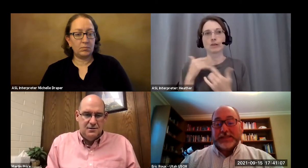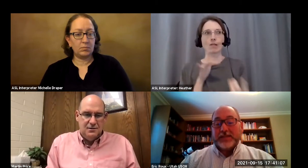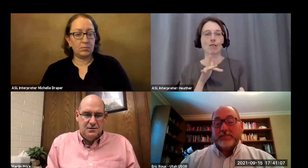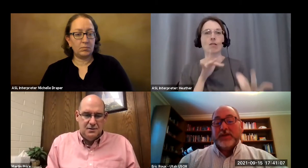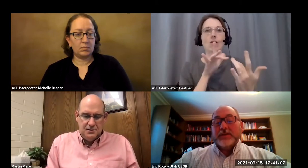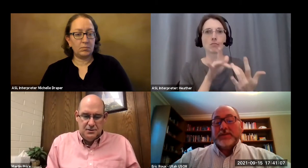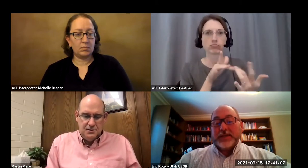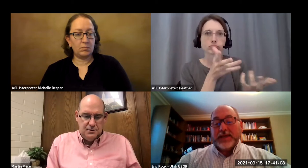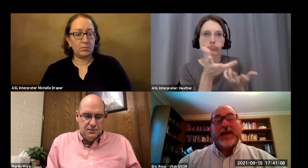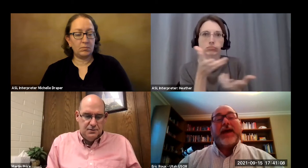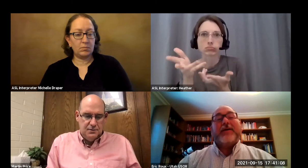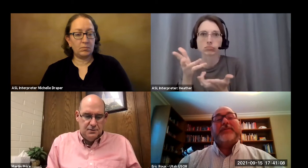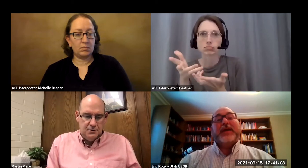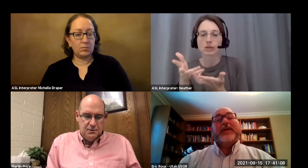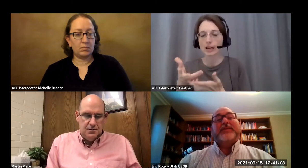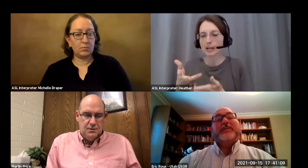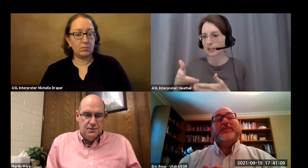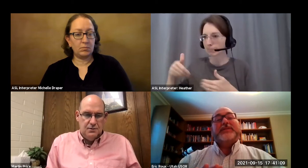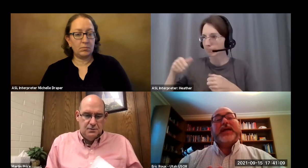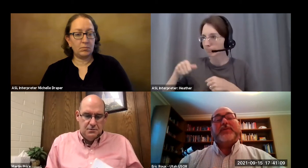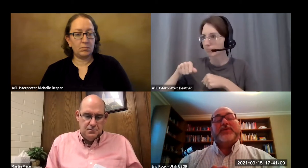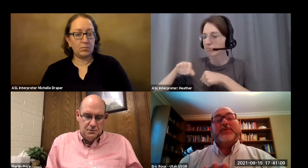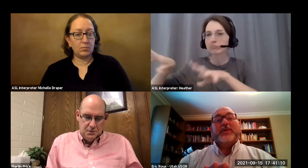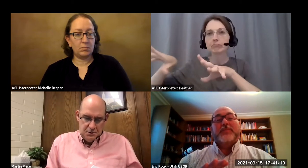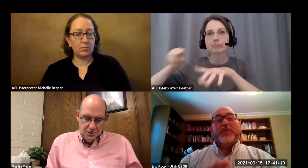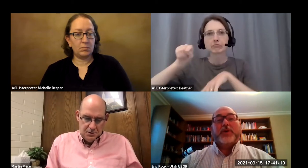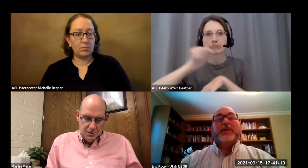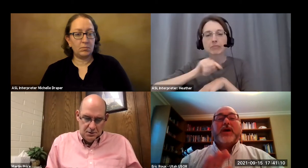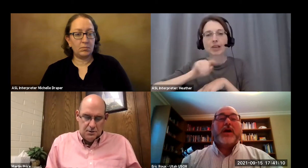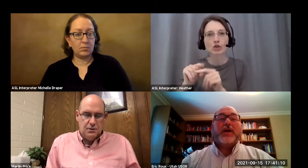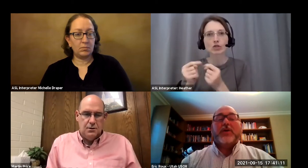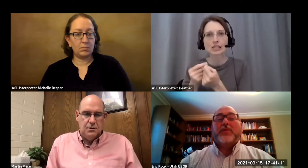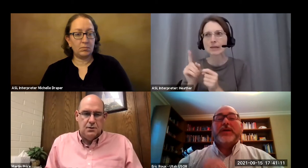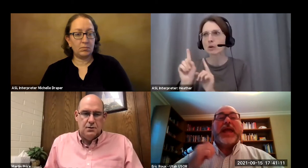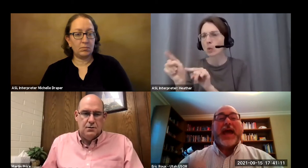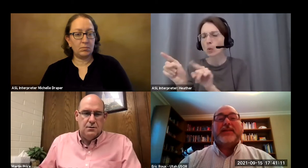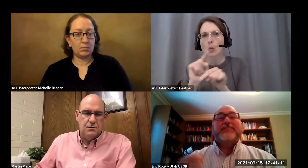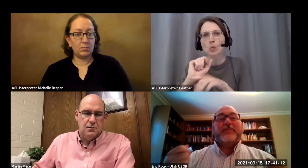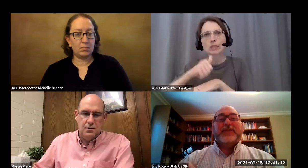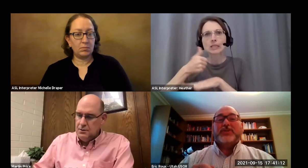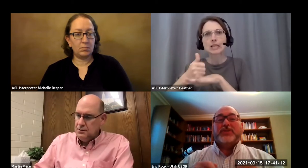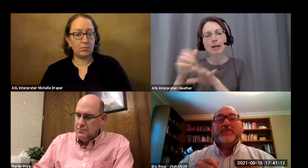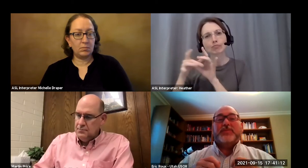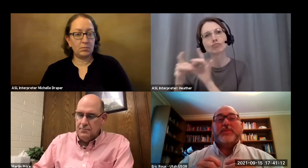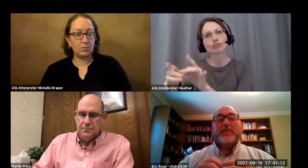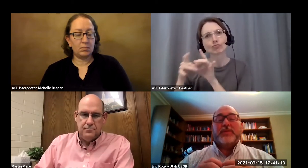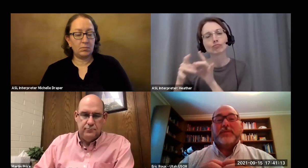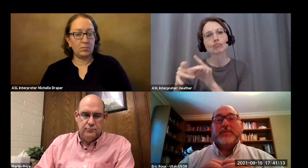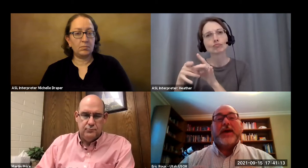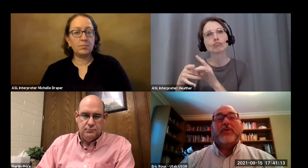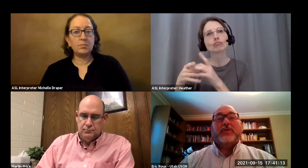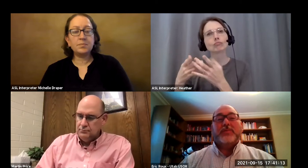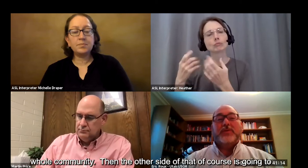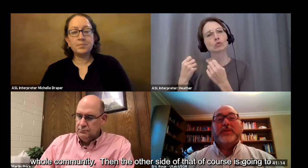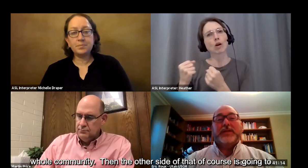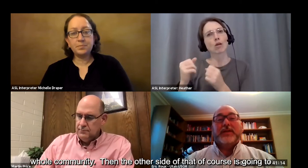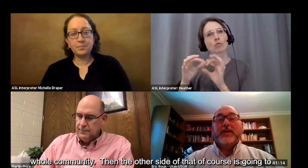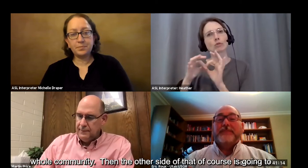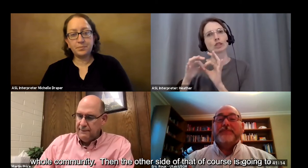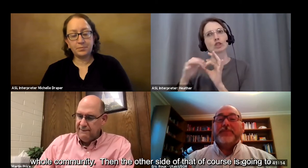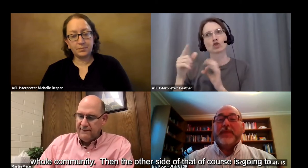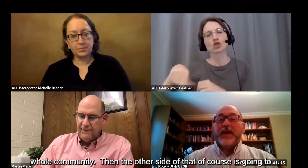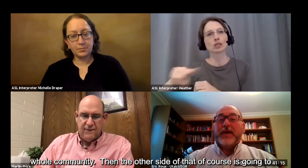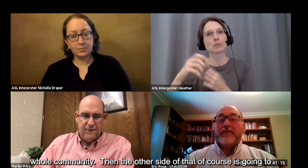their team to get out and to establish permanent, ongoing, active relationships with that whole